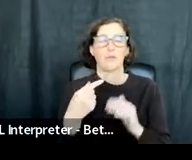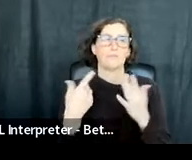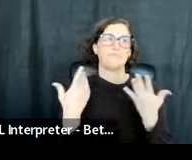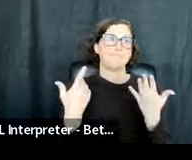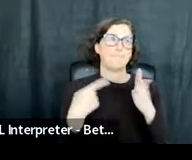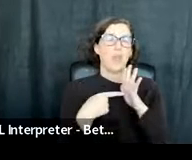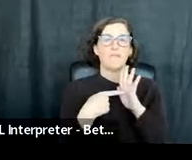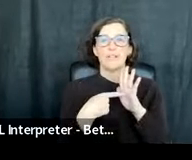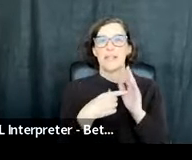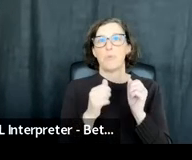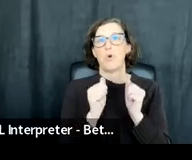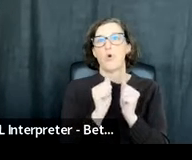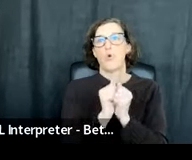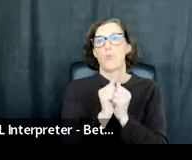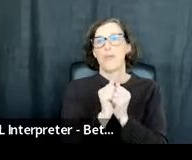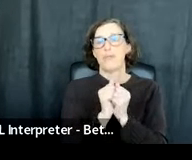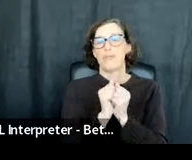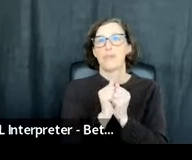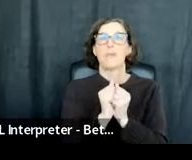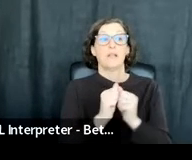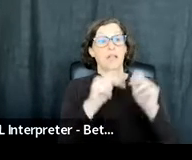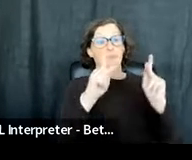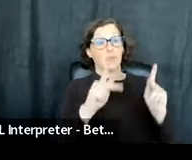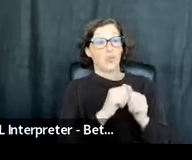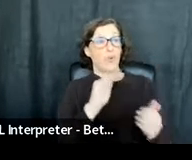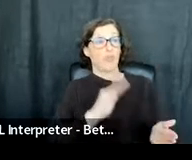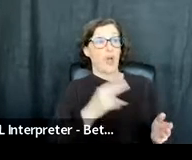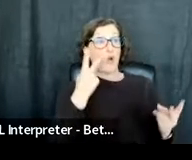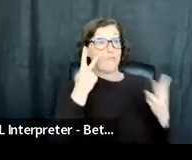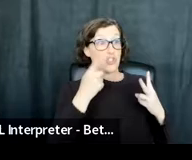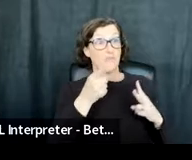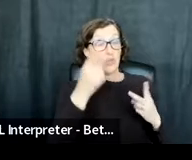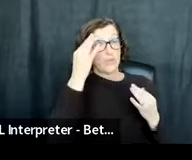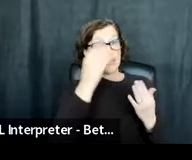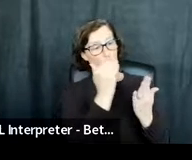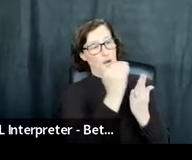like with a branch, like person with low vision, have you considered these things?